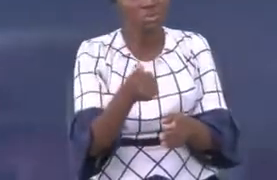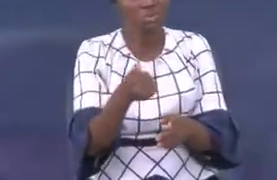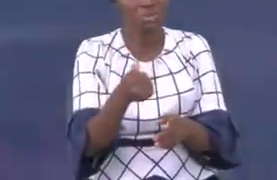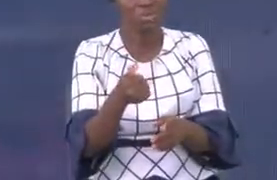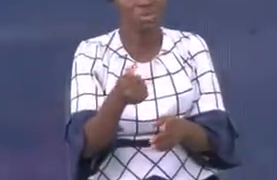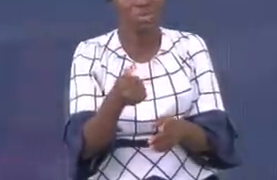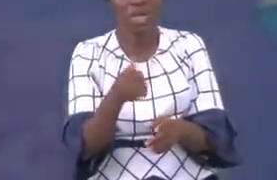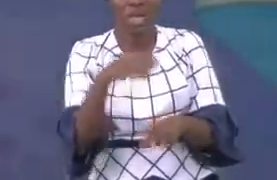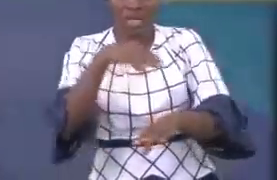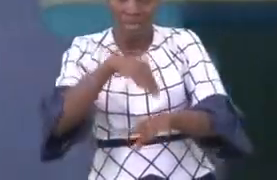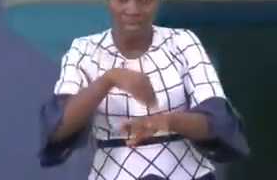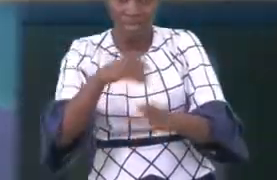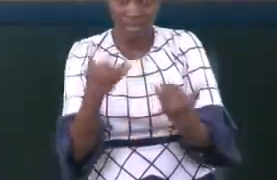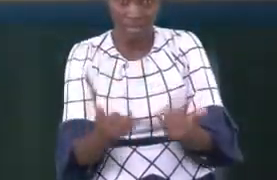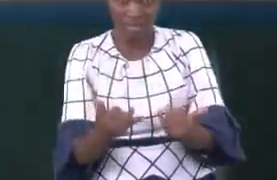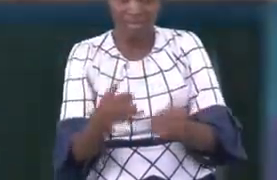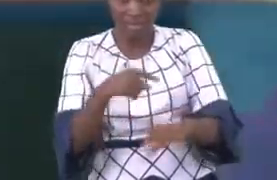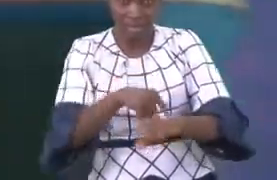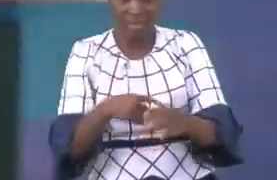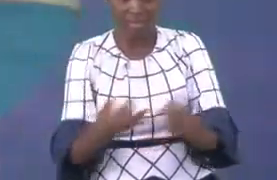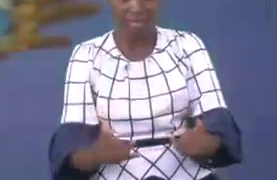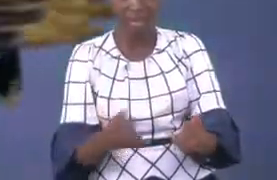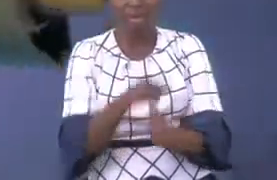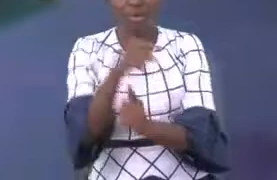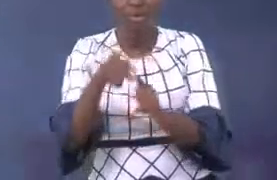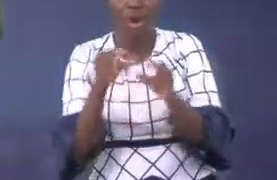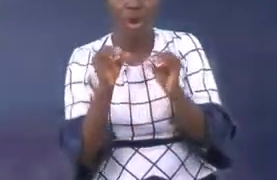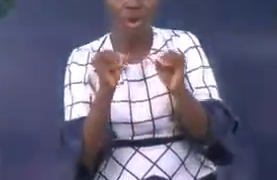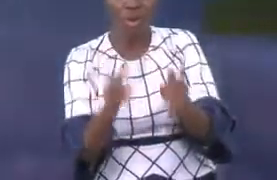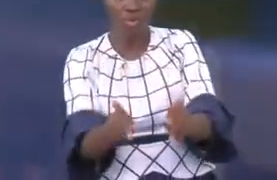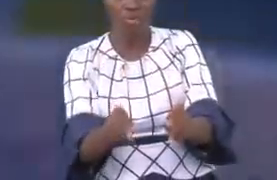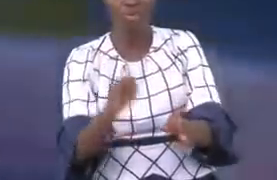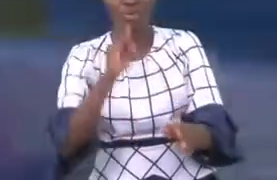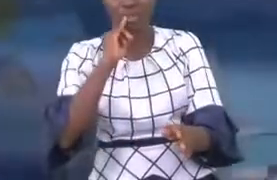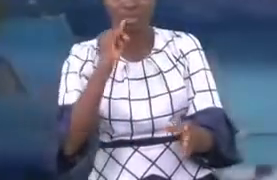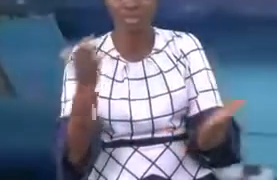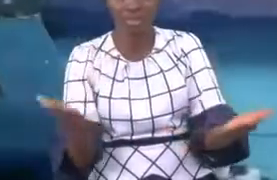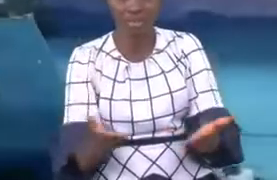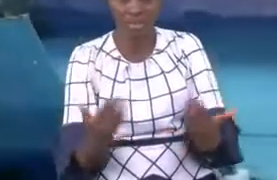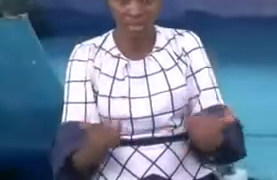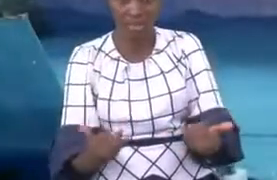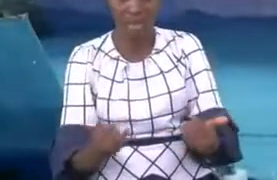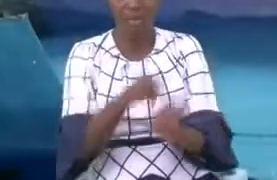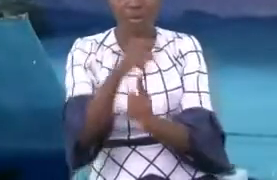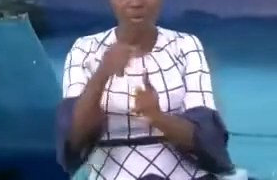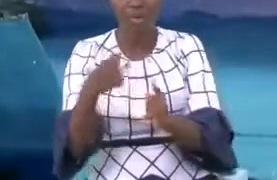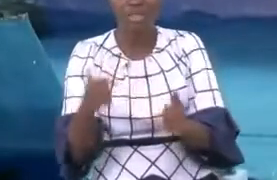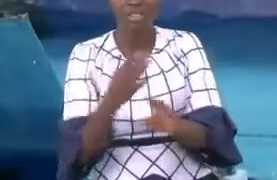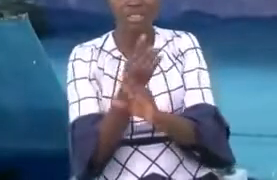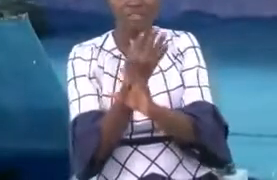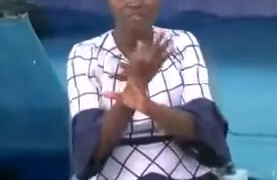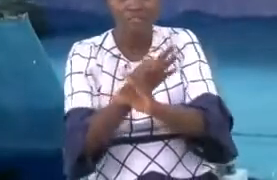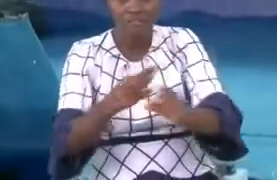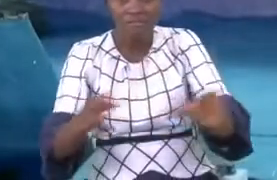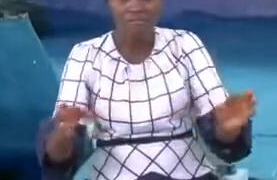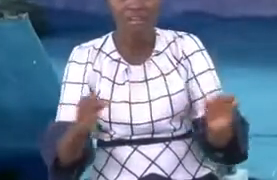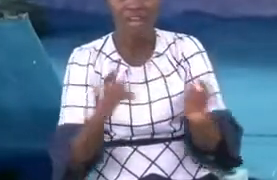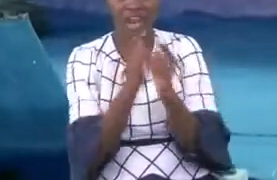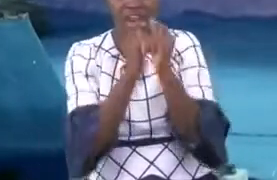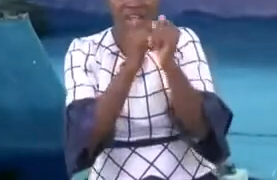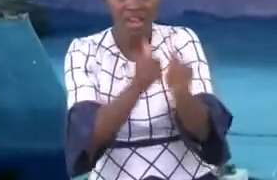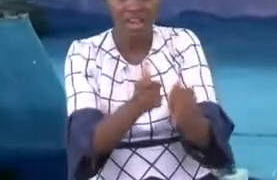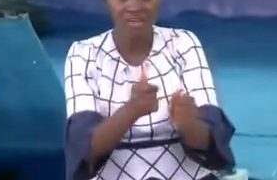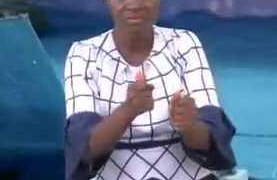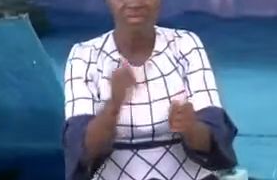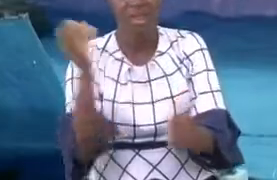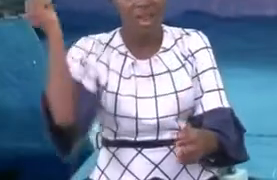and when the free gift of God and the grace of God in salvation is available. Seek ye